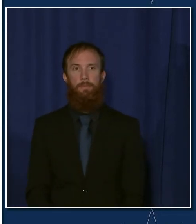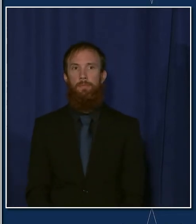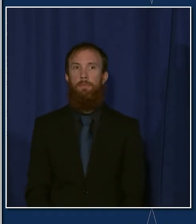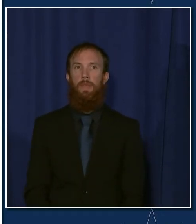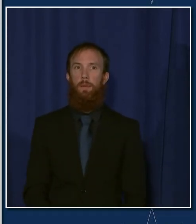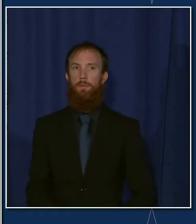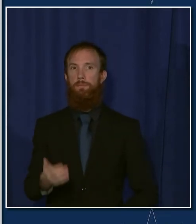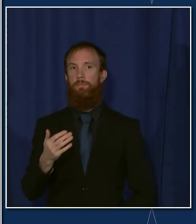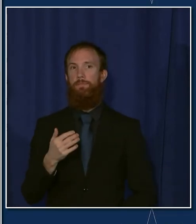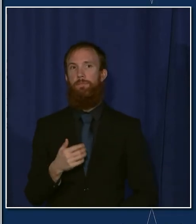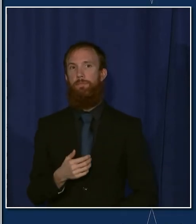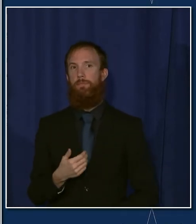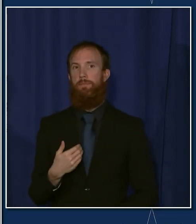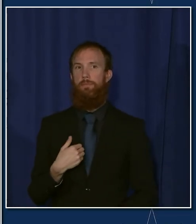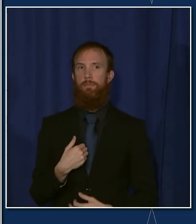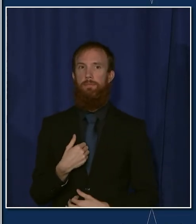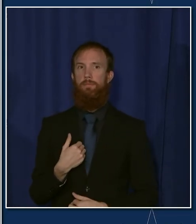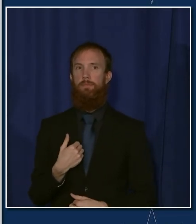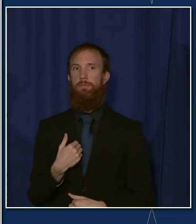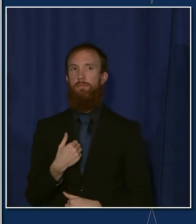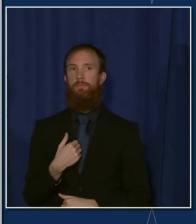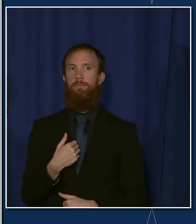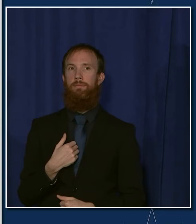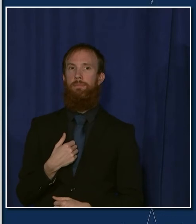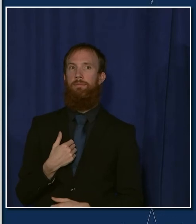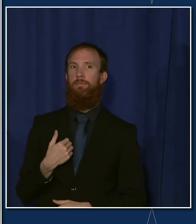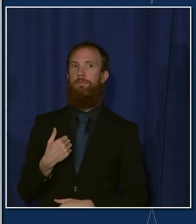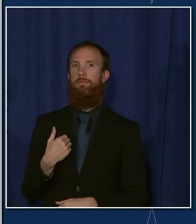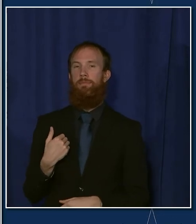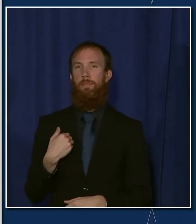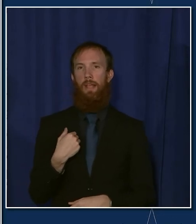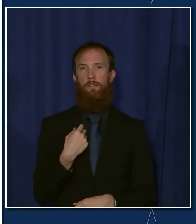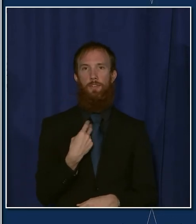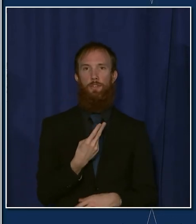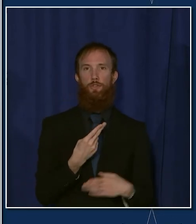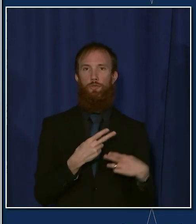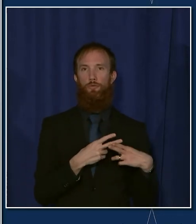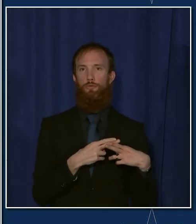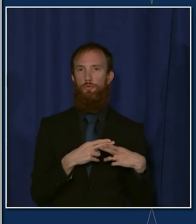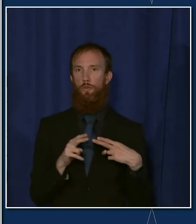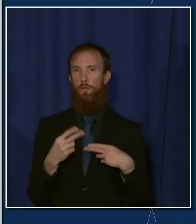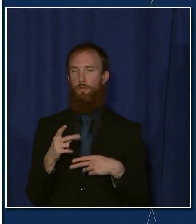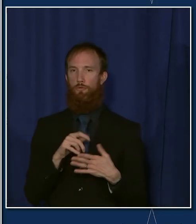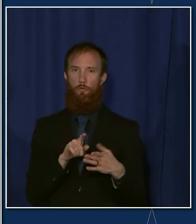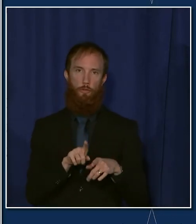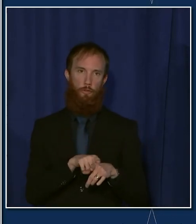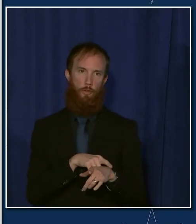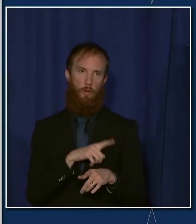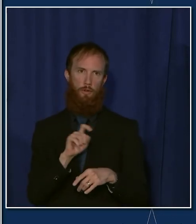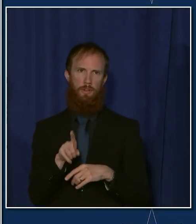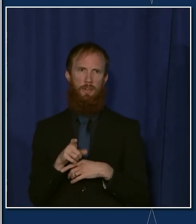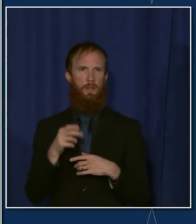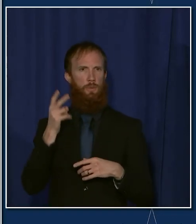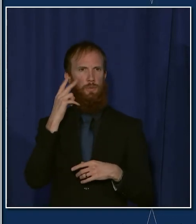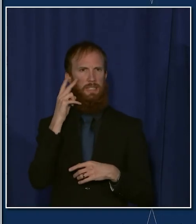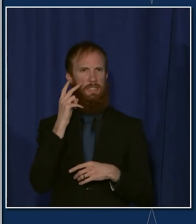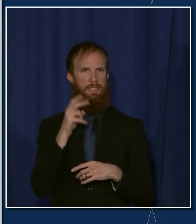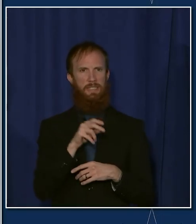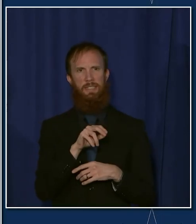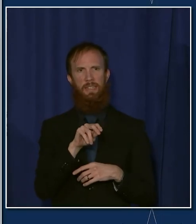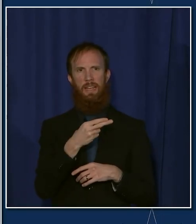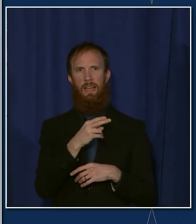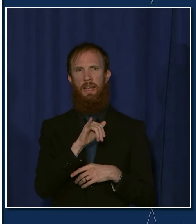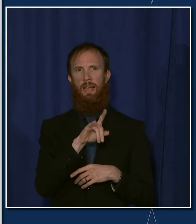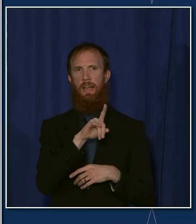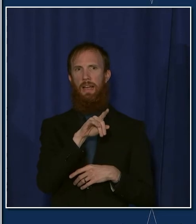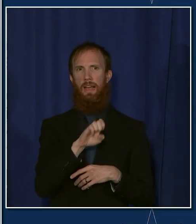Hi. Too short and too long. For Dr. Arwady, please. There's a ring around Hyde Park, and it's the neighborhoods that have been there